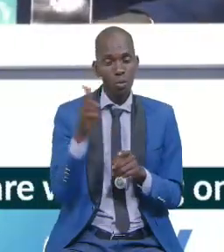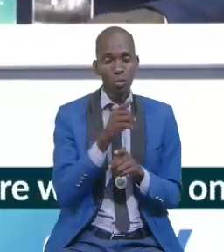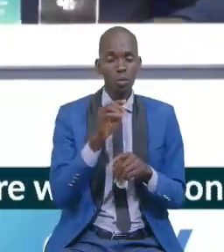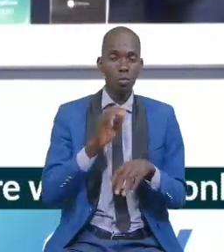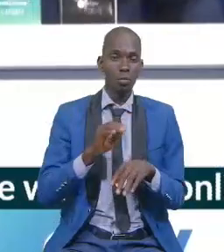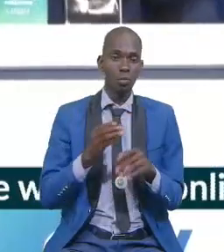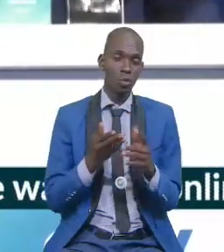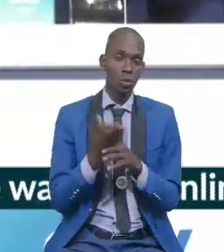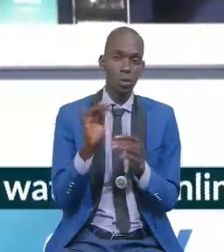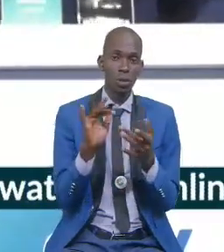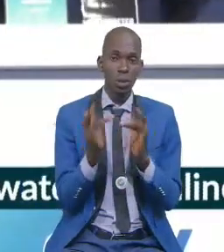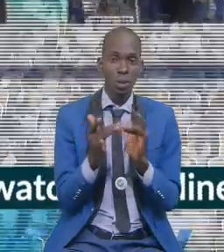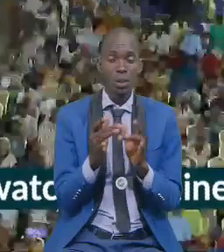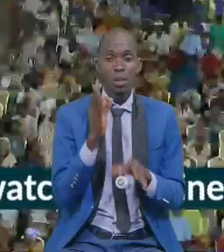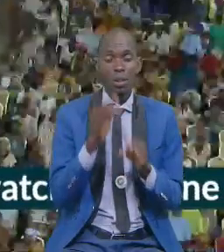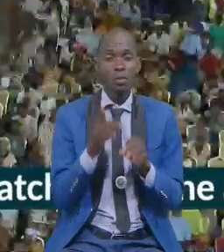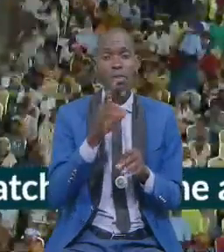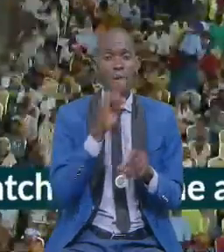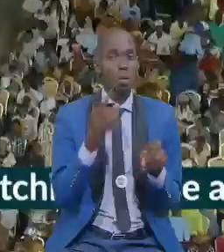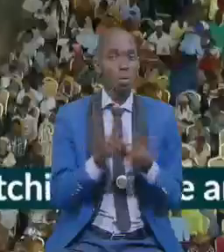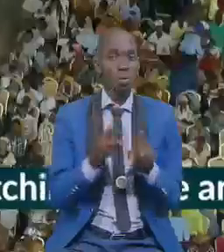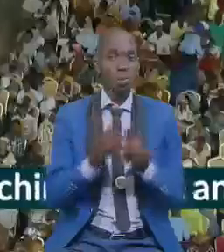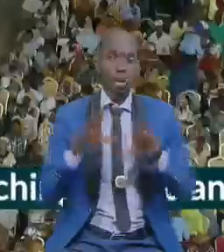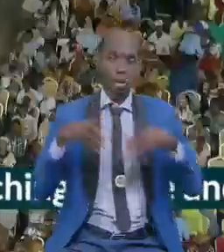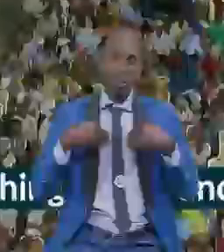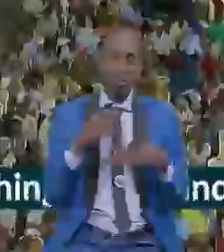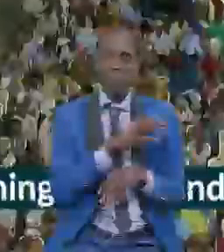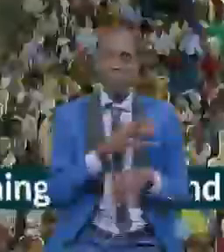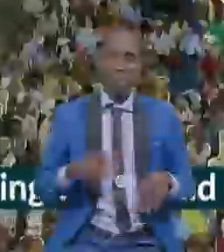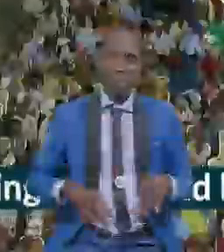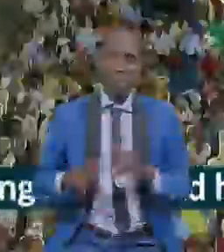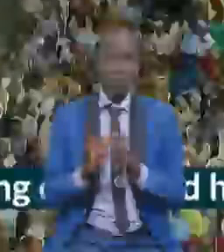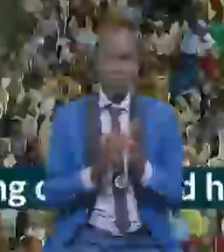if you have given your life to Jesus Christ tonight,